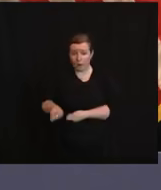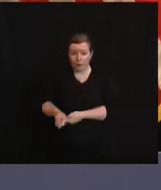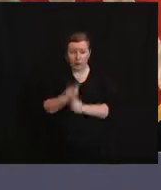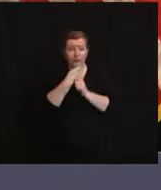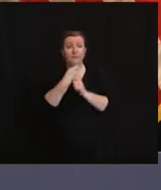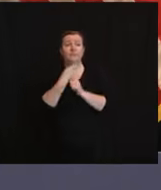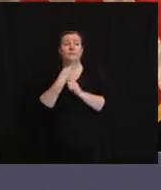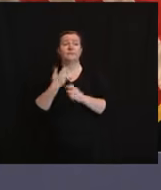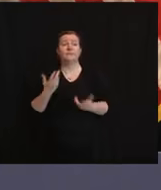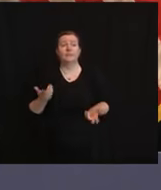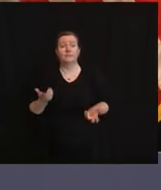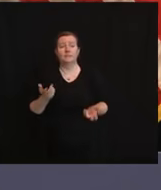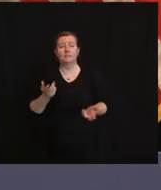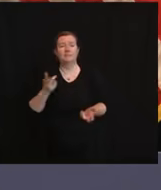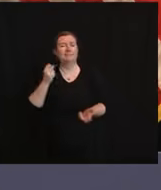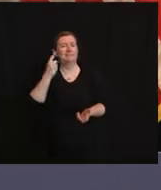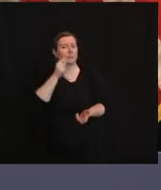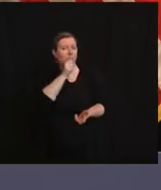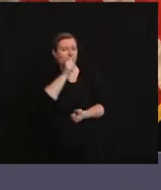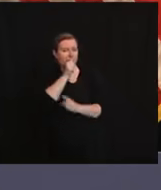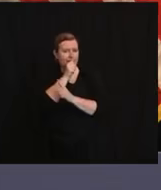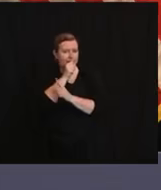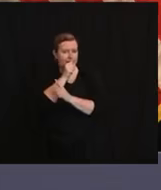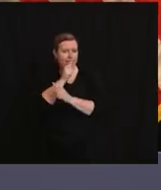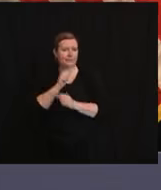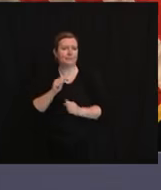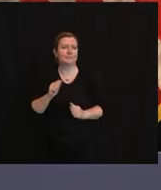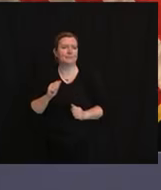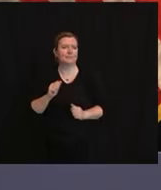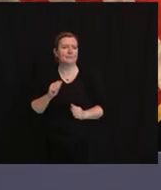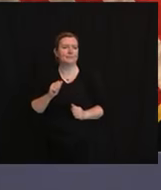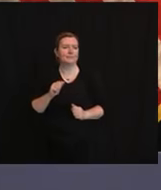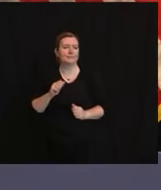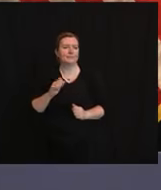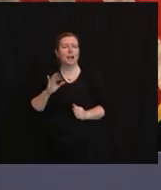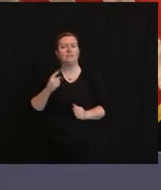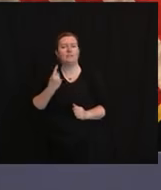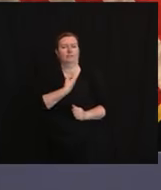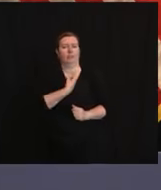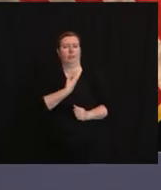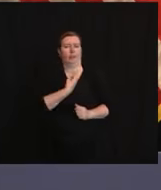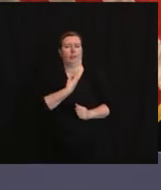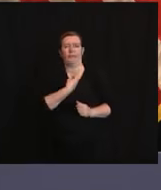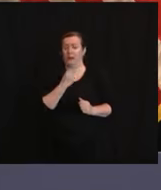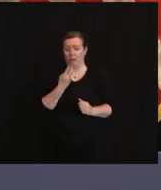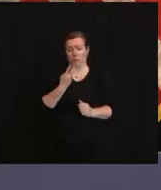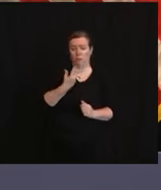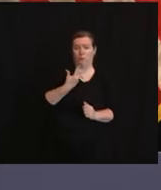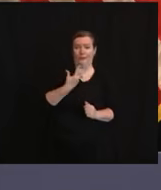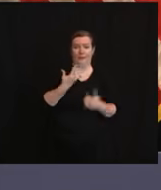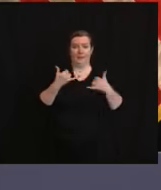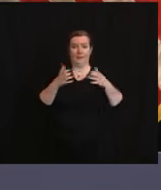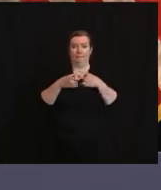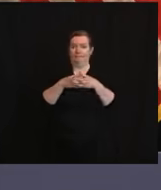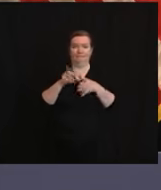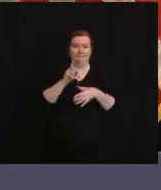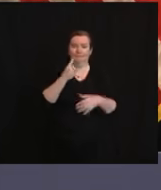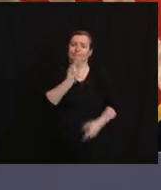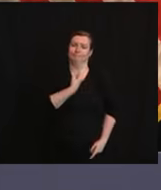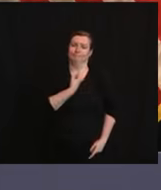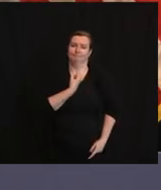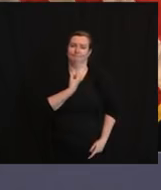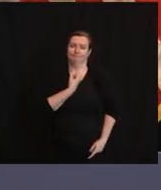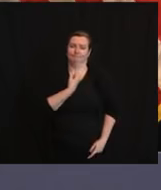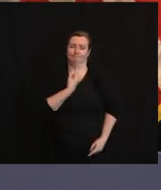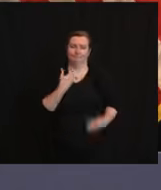courses only, and you have to play by yourself. I believe that's true. Either way, golf